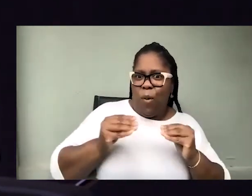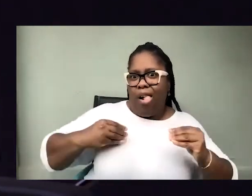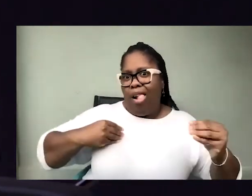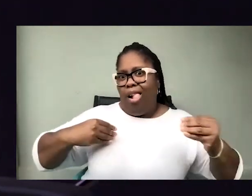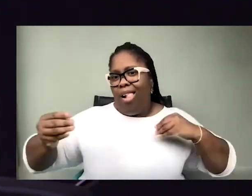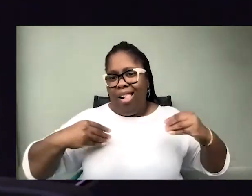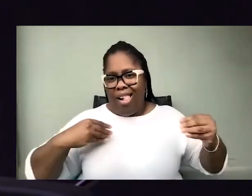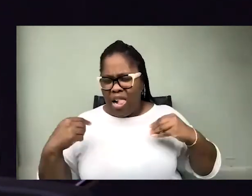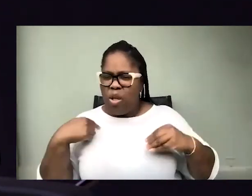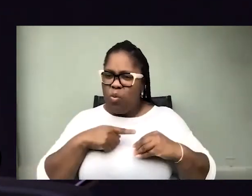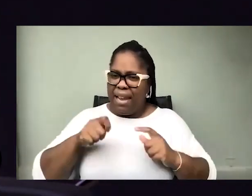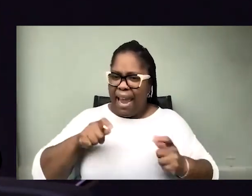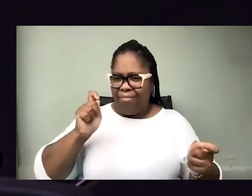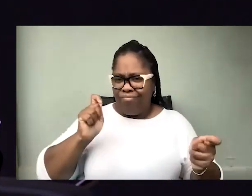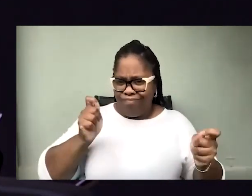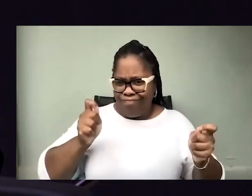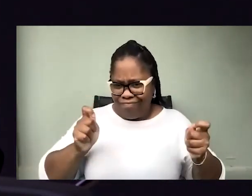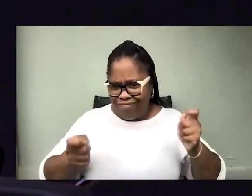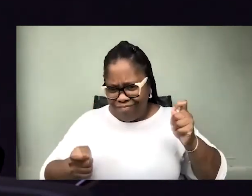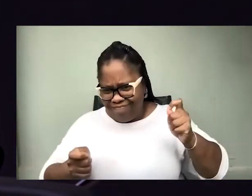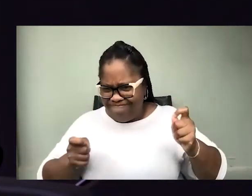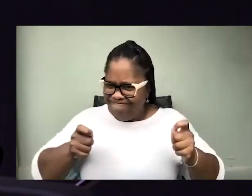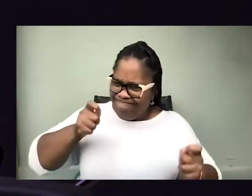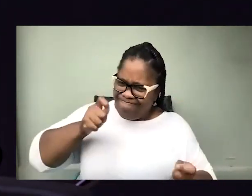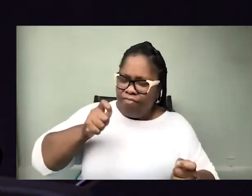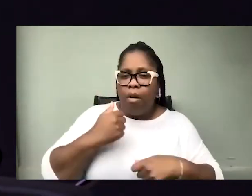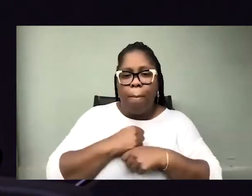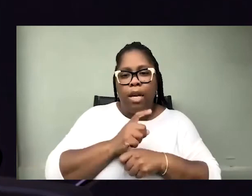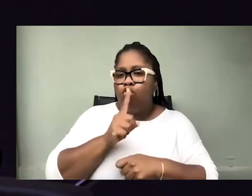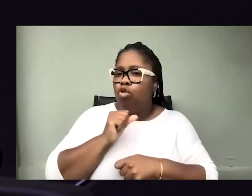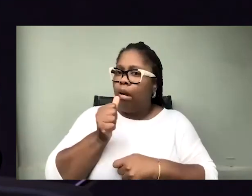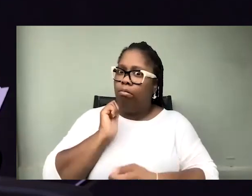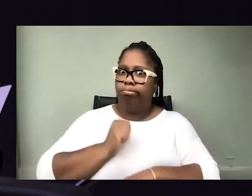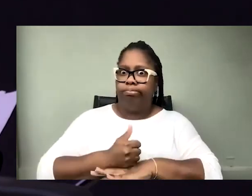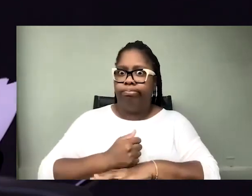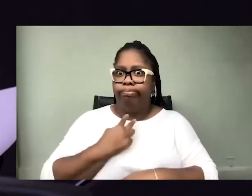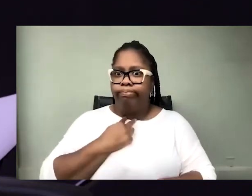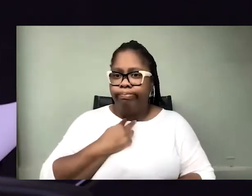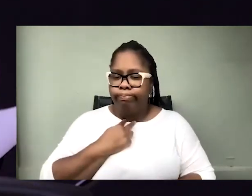make adjustments as we go and ensure that we're not locked into anything.